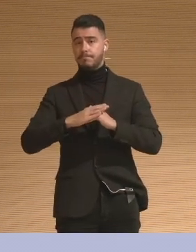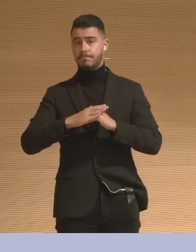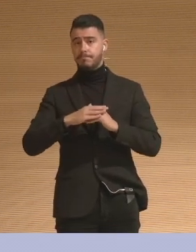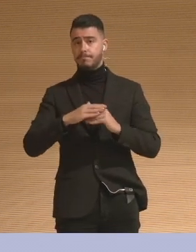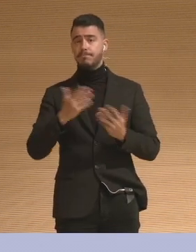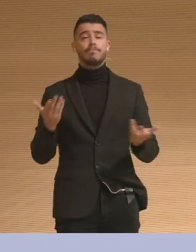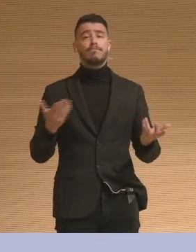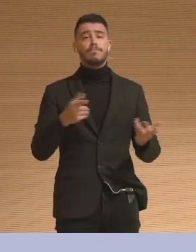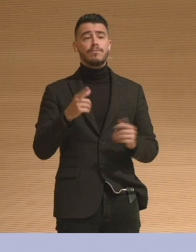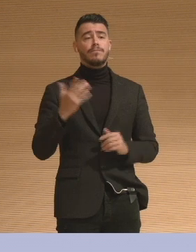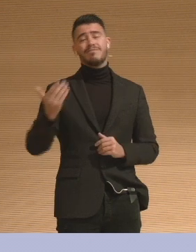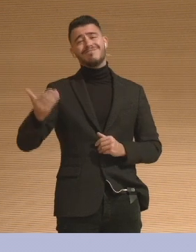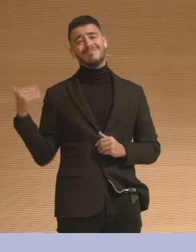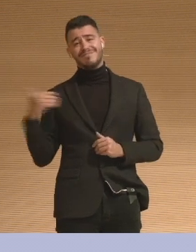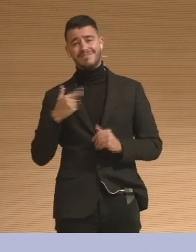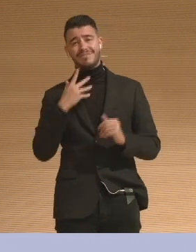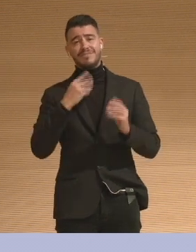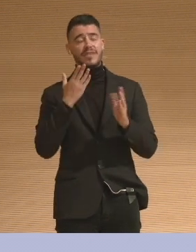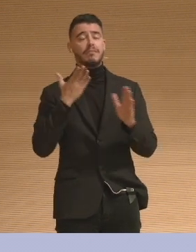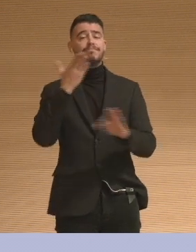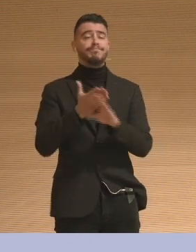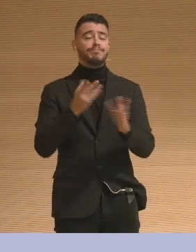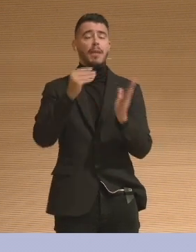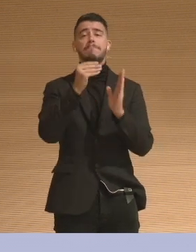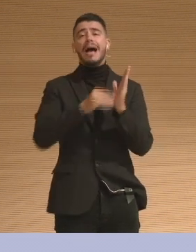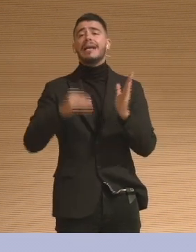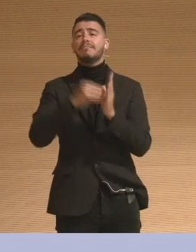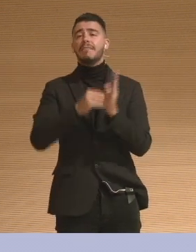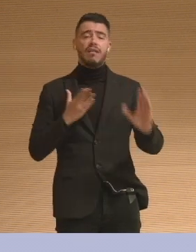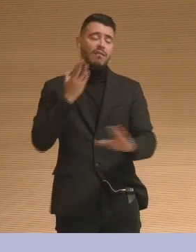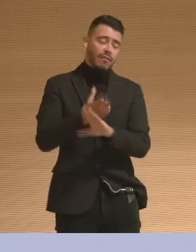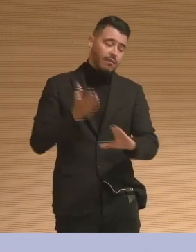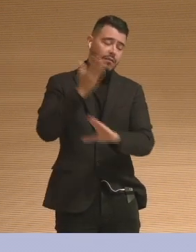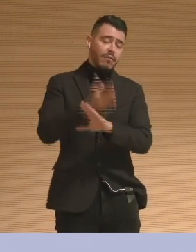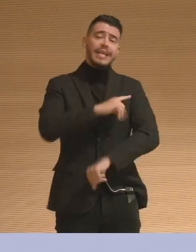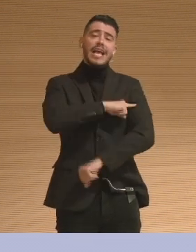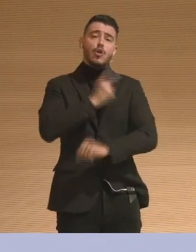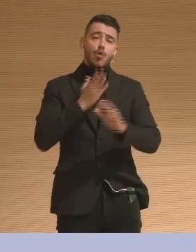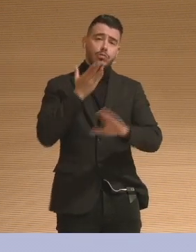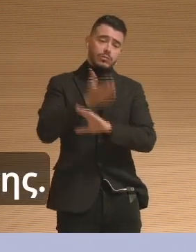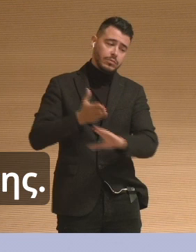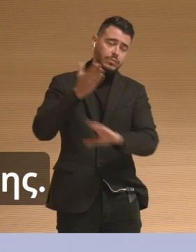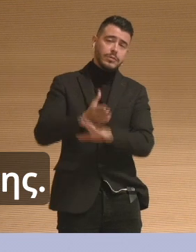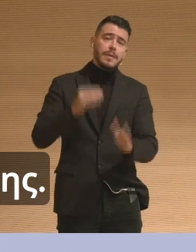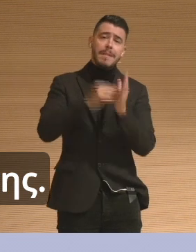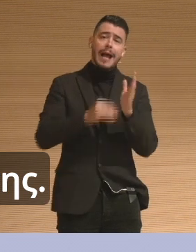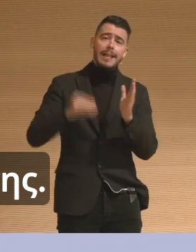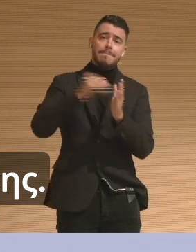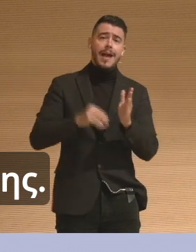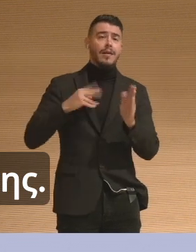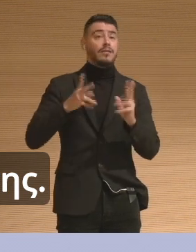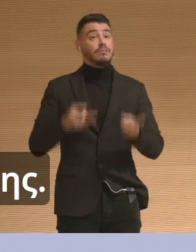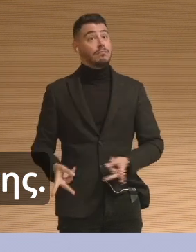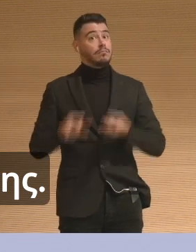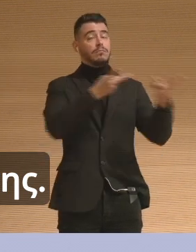been shortened by 60%. And over a half of the GPs felt that social prescribing